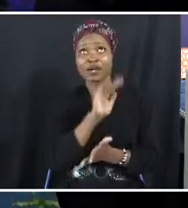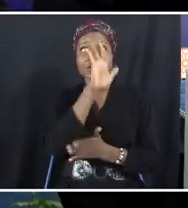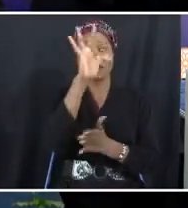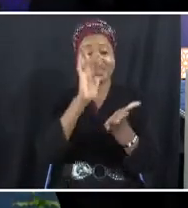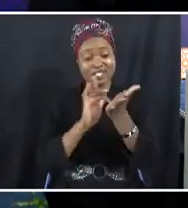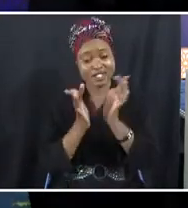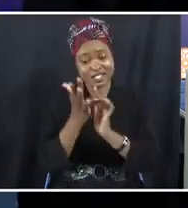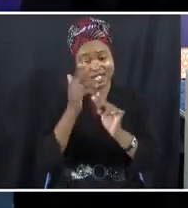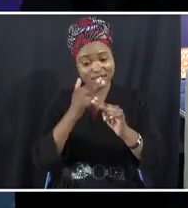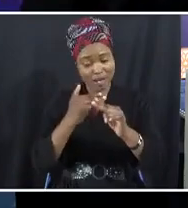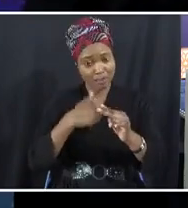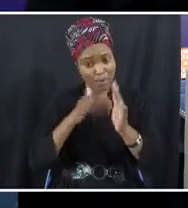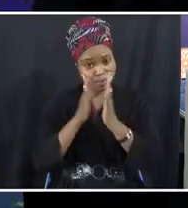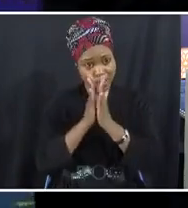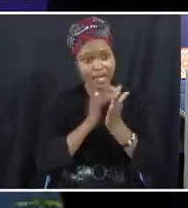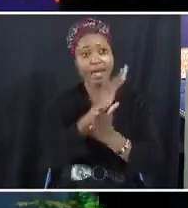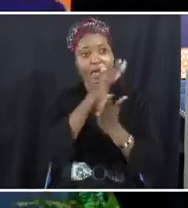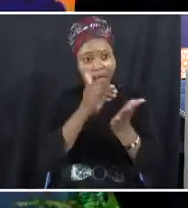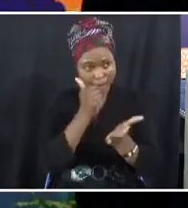Jesus' name I pray.